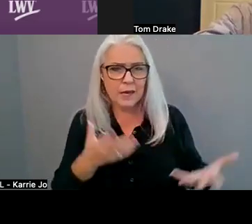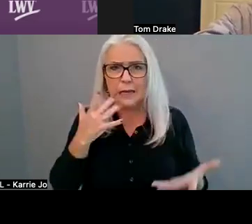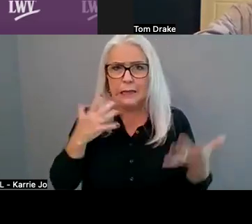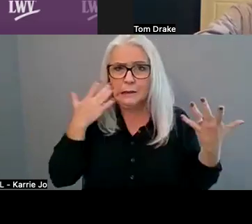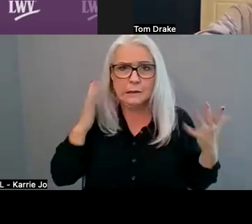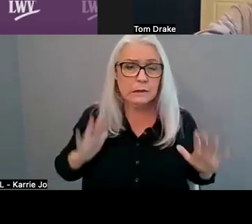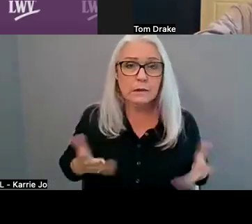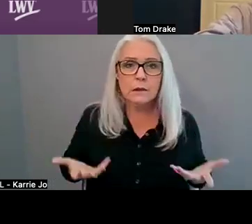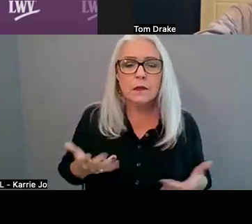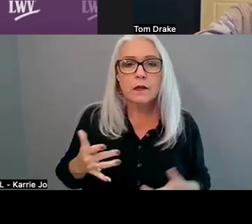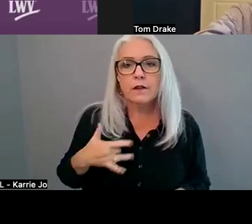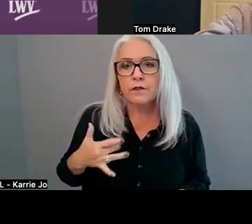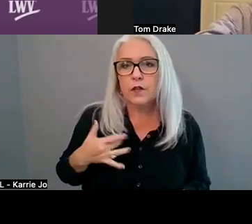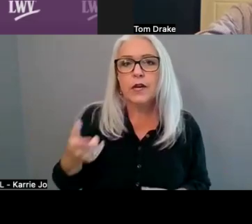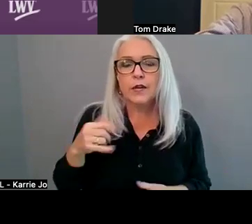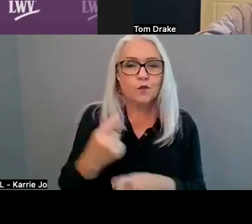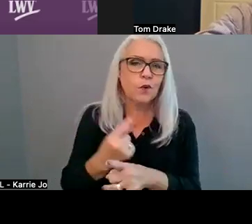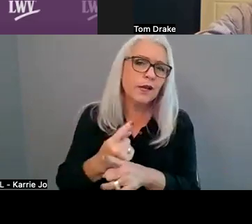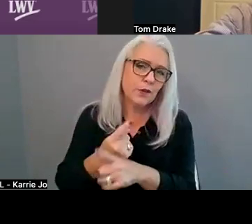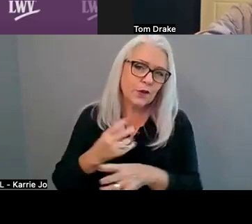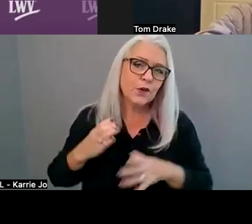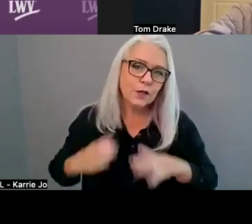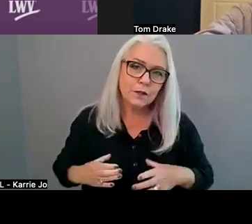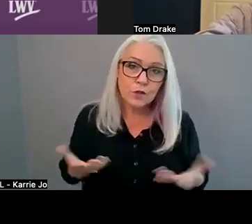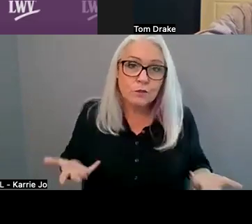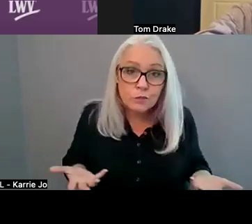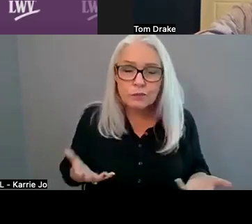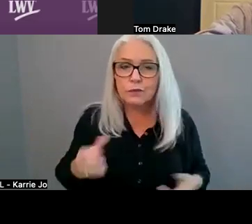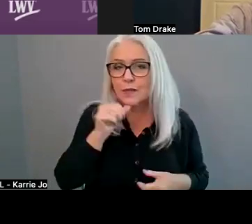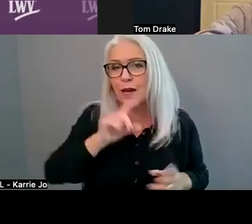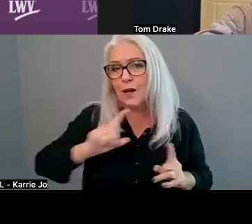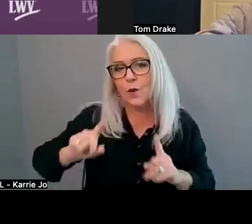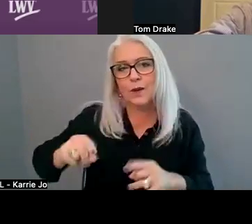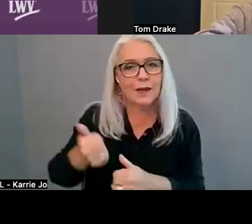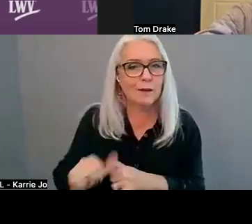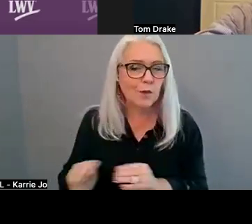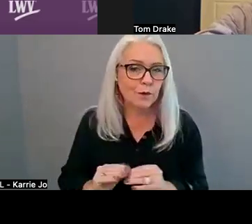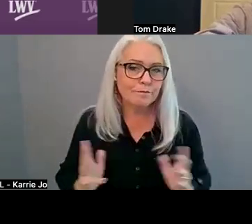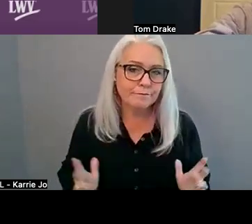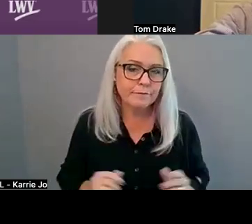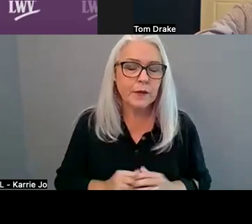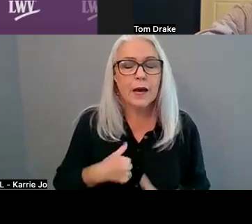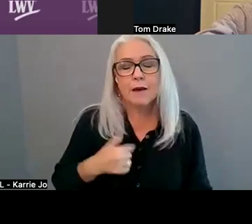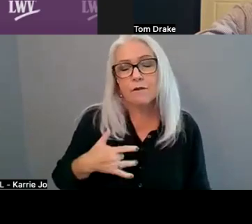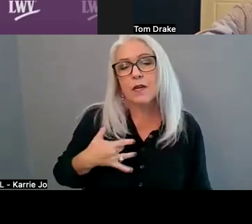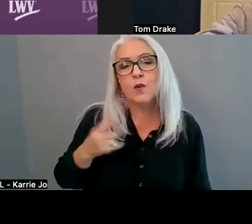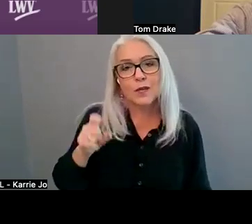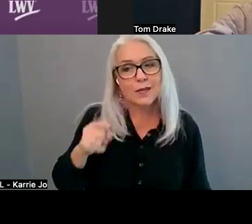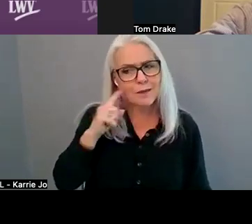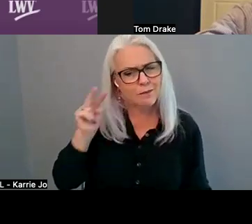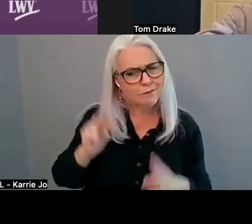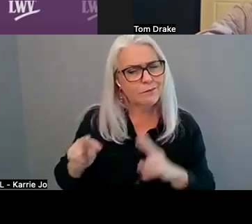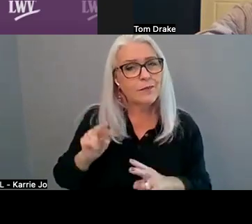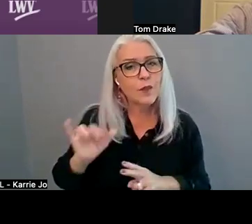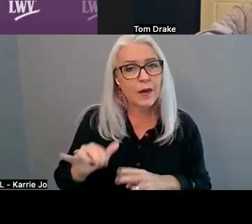regular customers, years-long customers, not coming back. And I feel like we need to take a look at that. The village of Ardsley